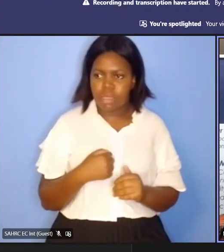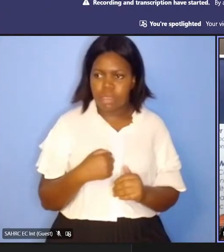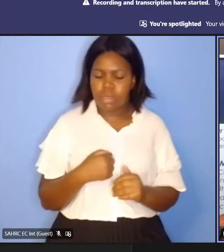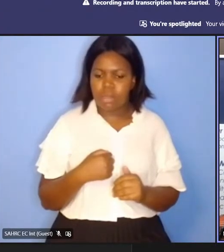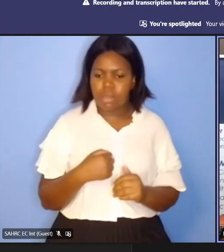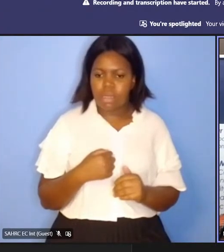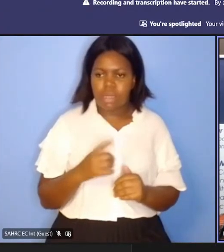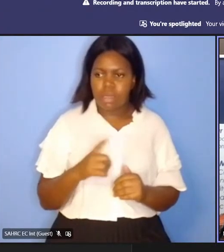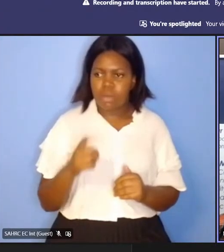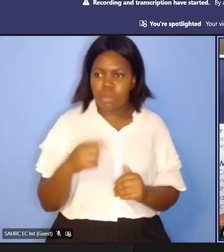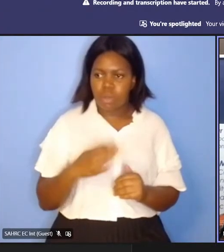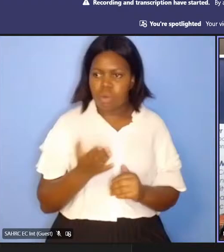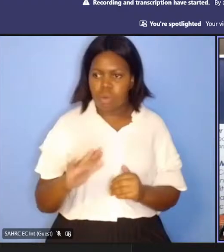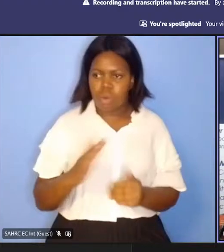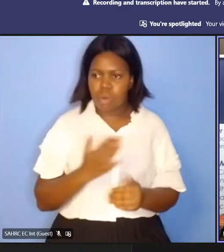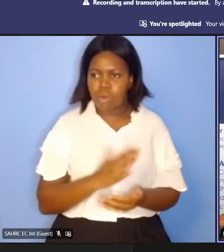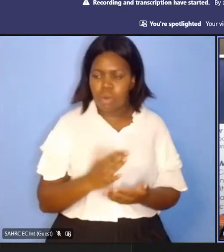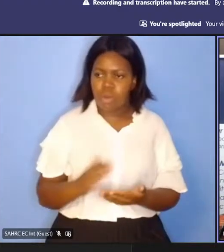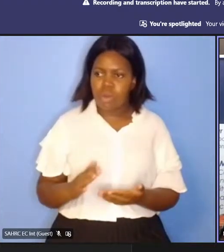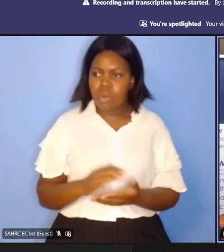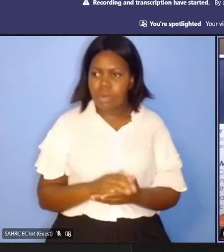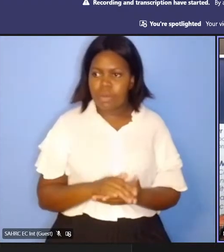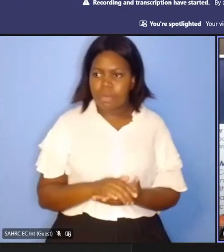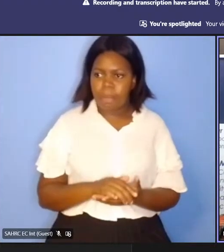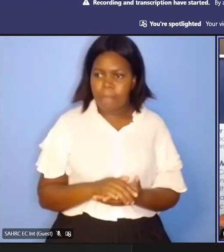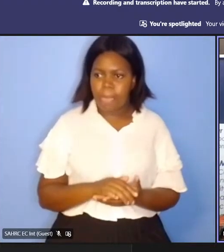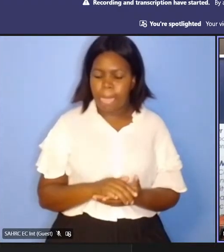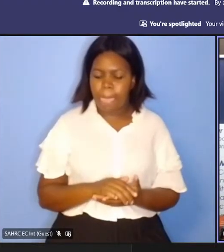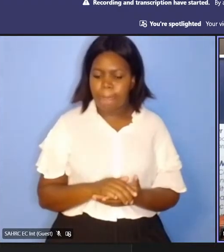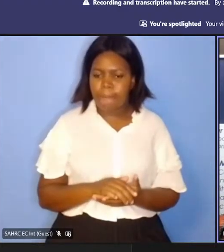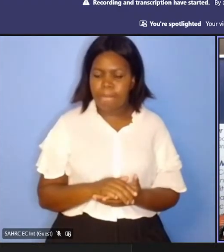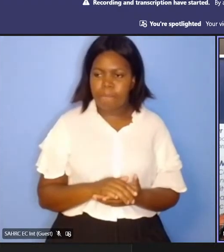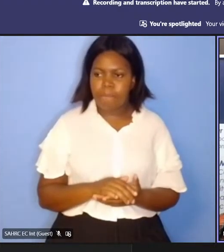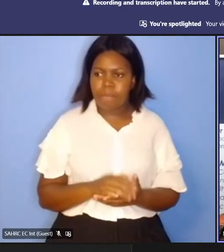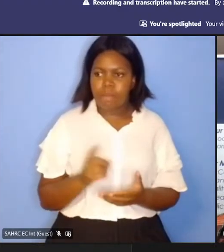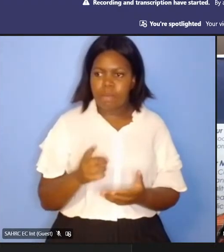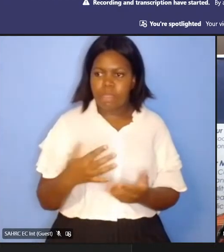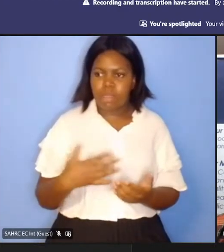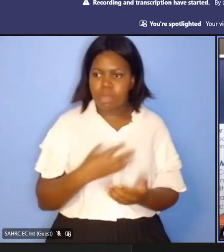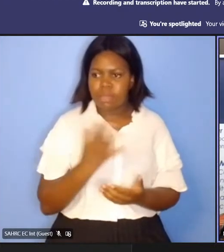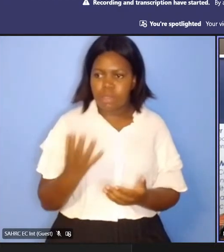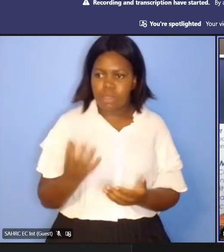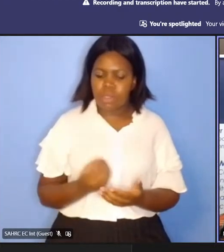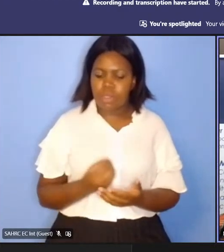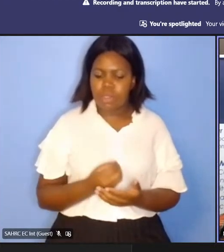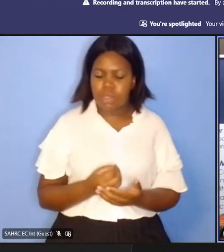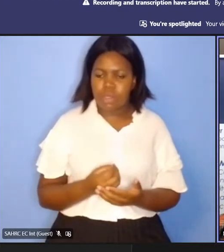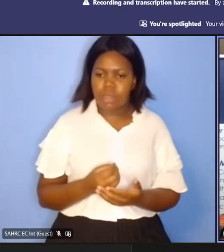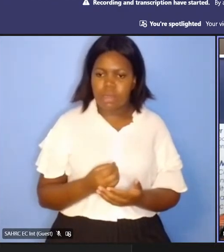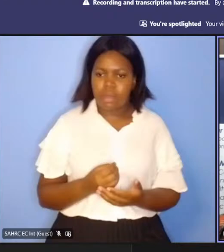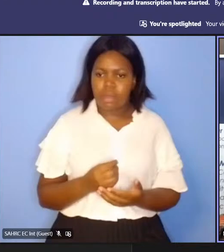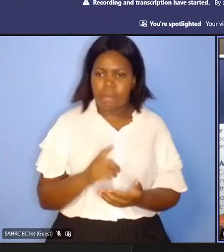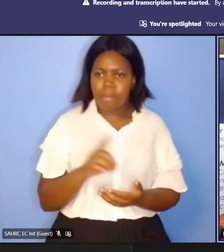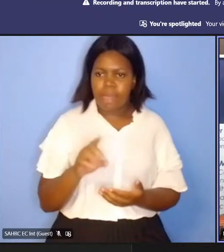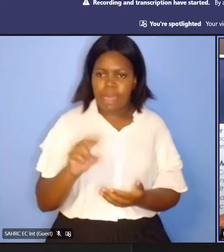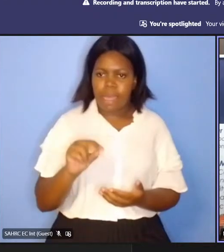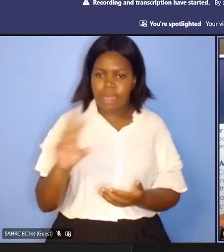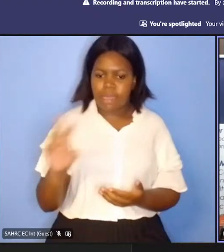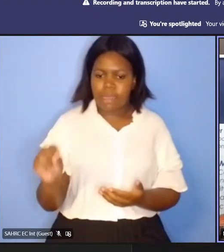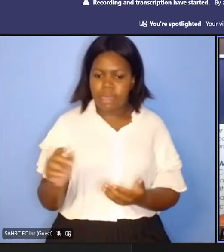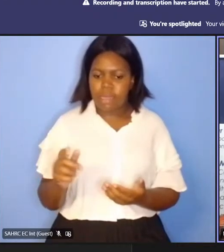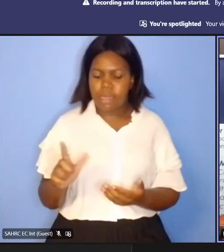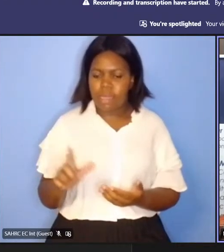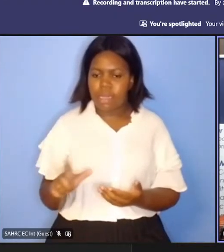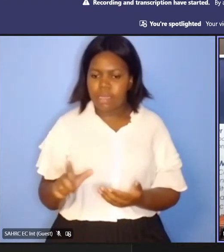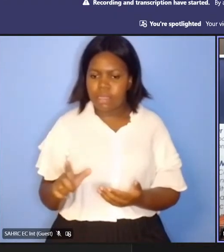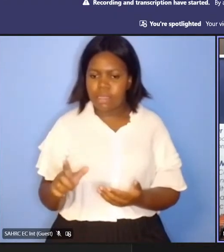discrimination based on the expression by either learners, either be boys